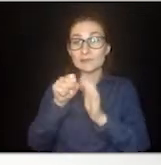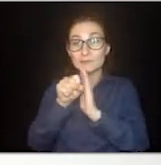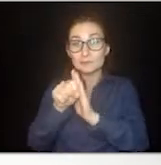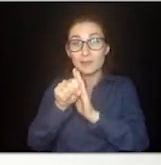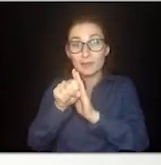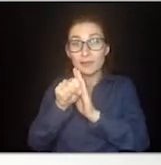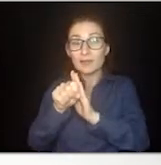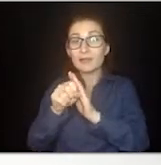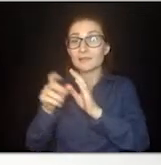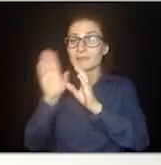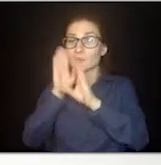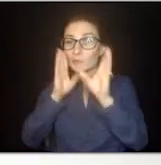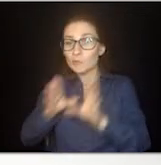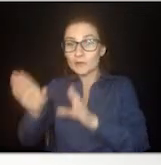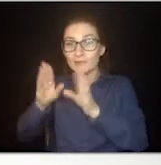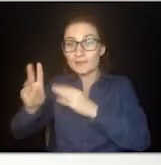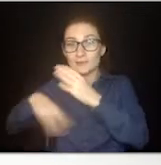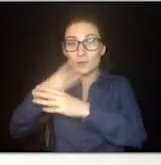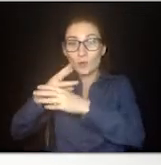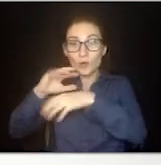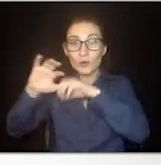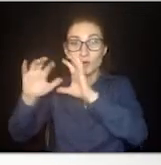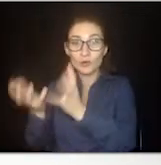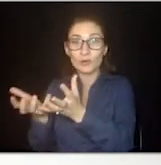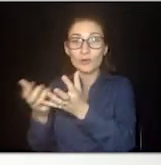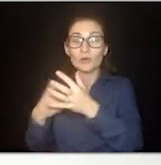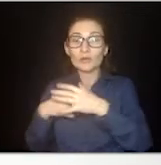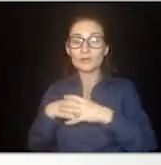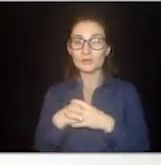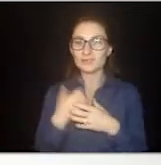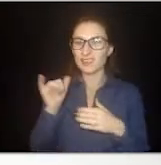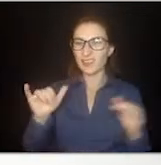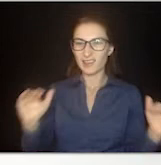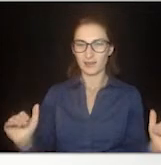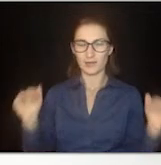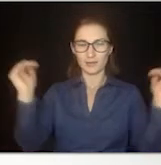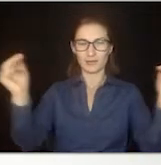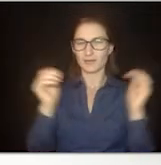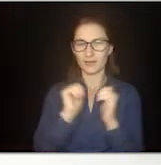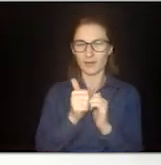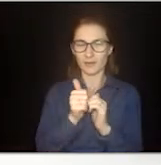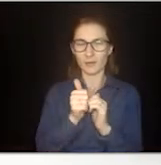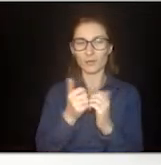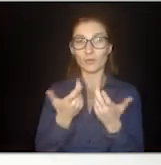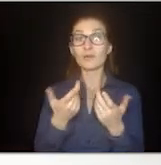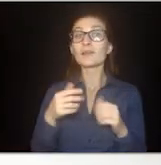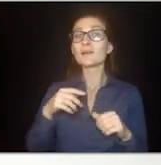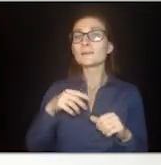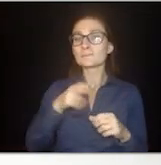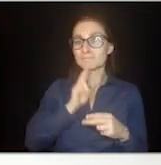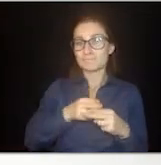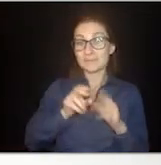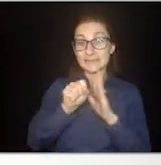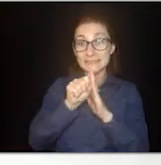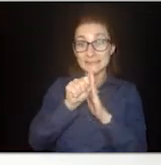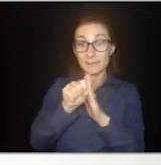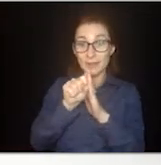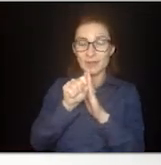predict, use symbols, and organize their world? So when I say use